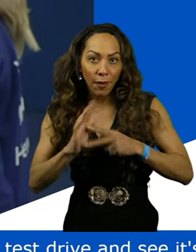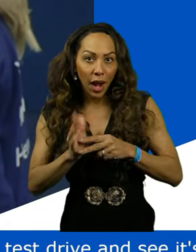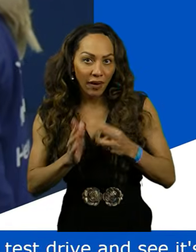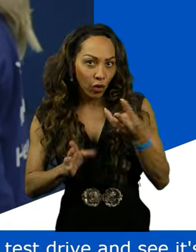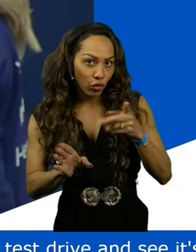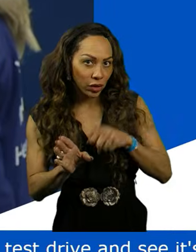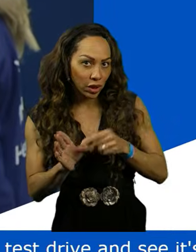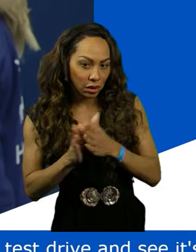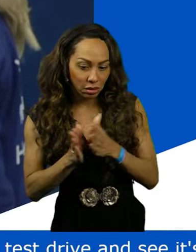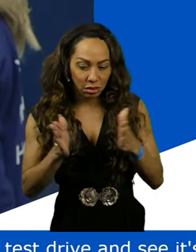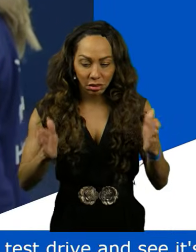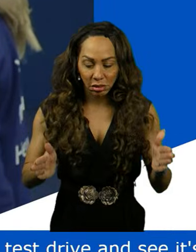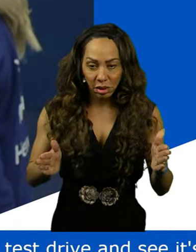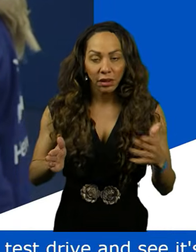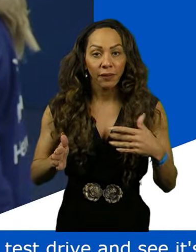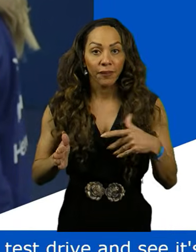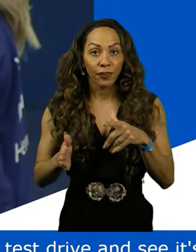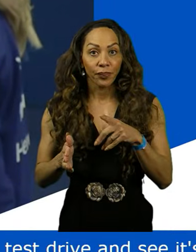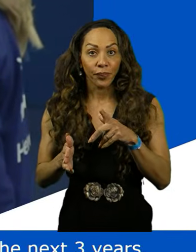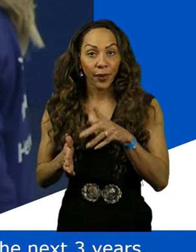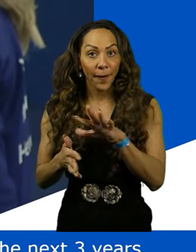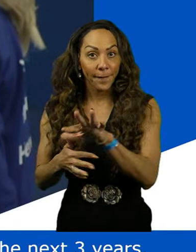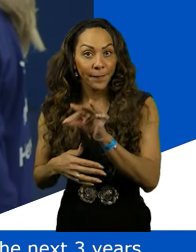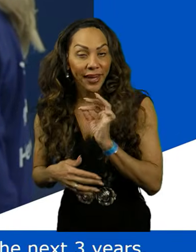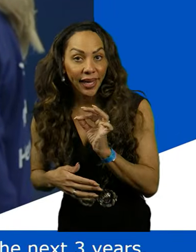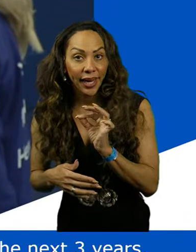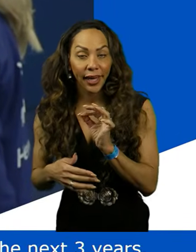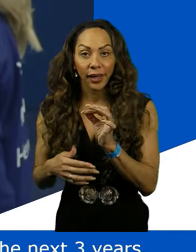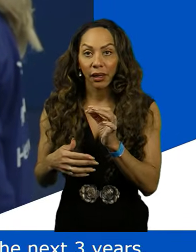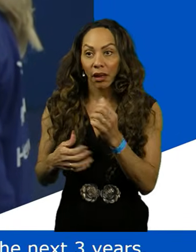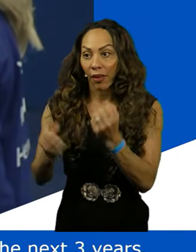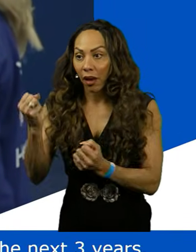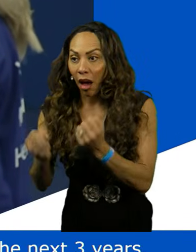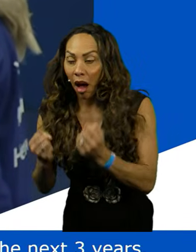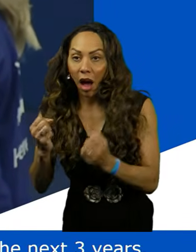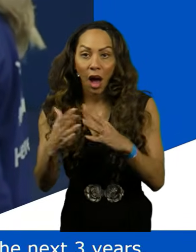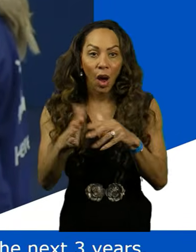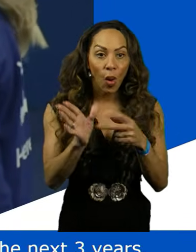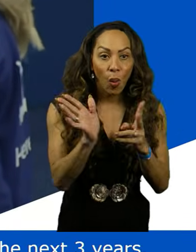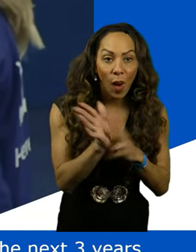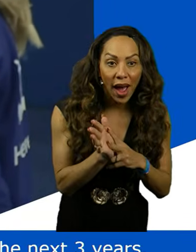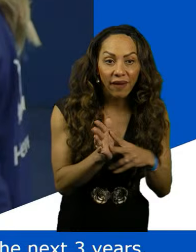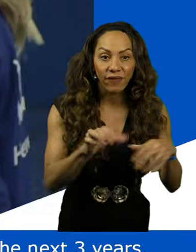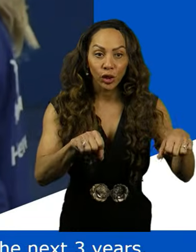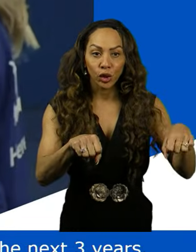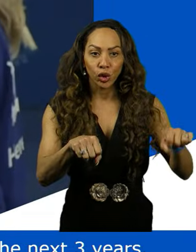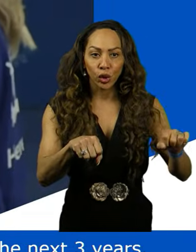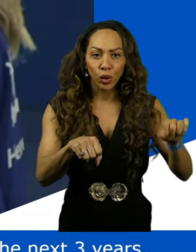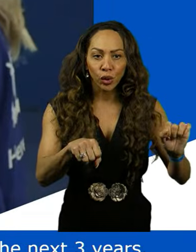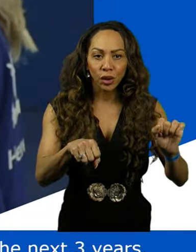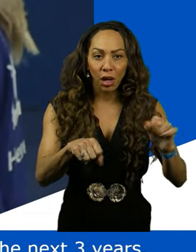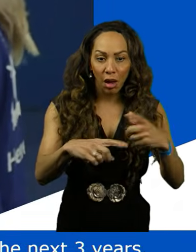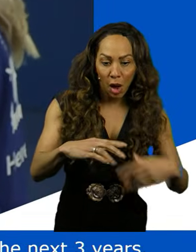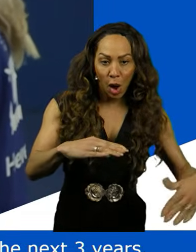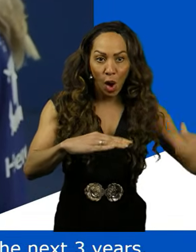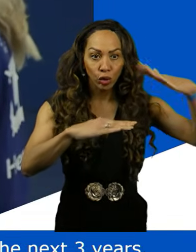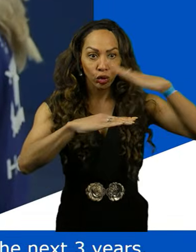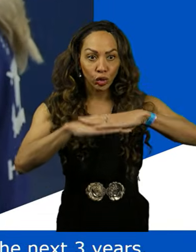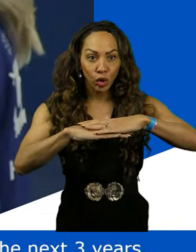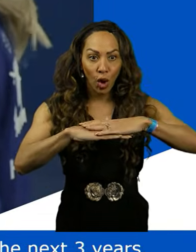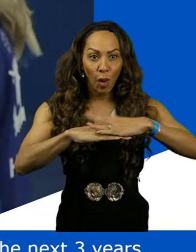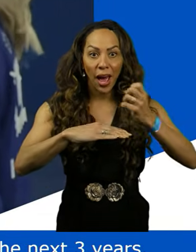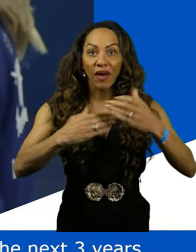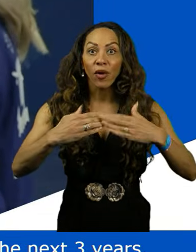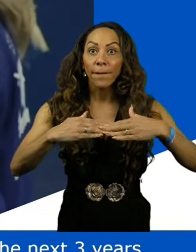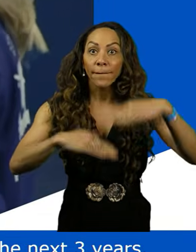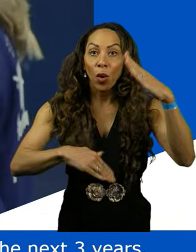choosing the actual vehicle or the scooter or the WAV, there's a whole range of adaptations as well, isn't there? So it's like another layer of choice on top. Yeah. So it's